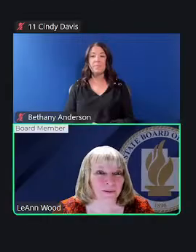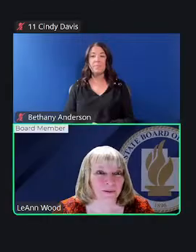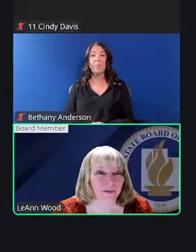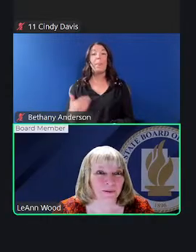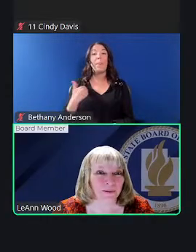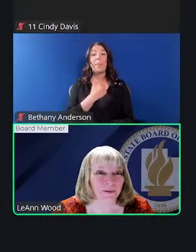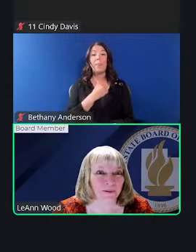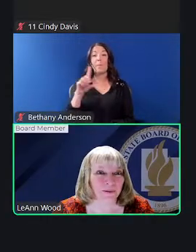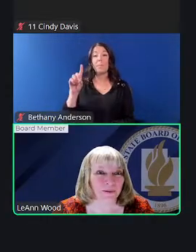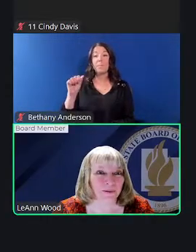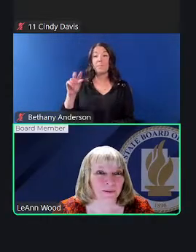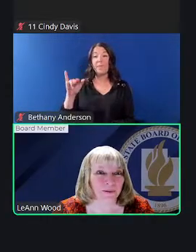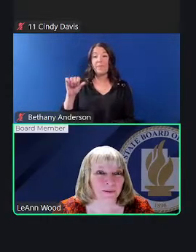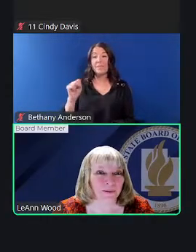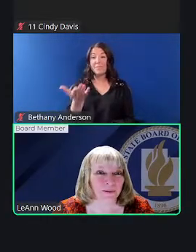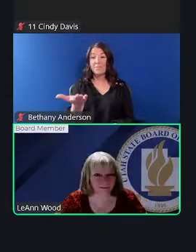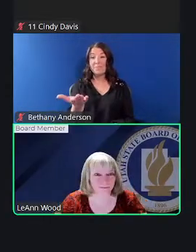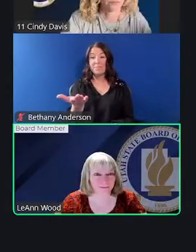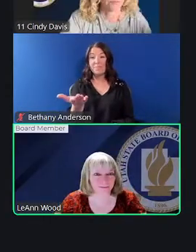Member Davis.